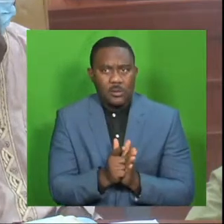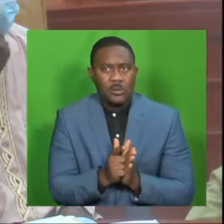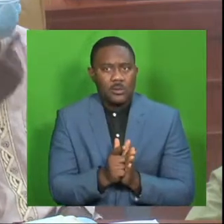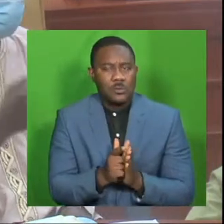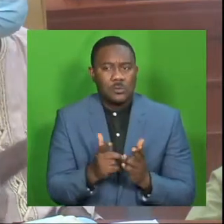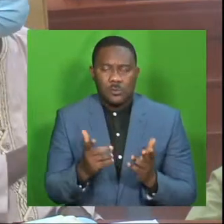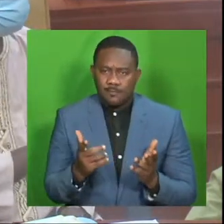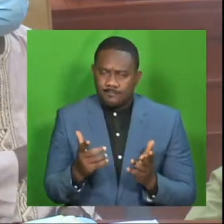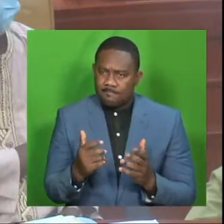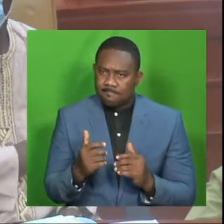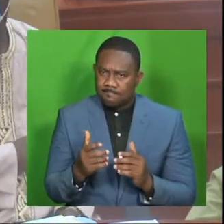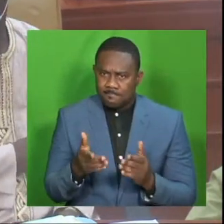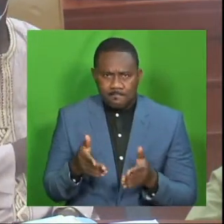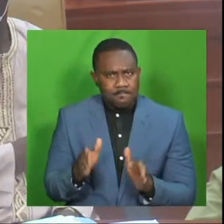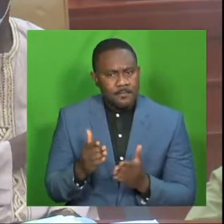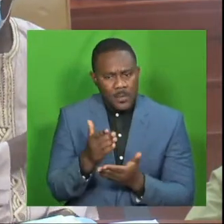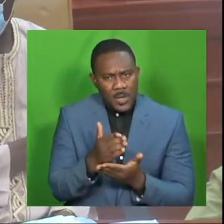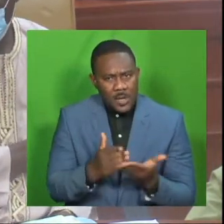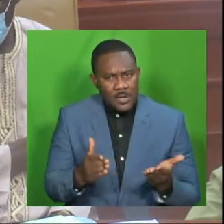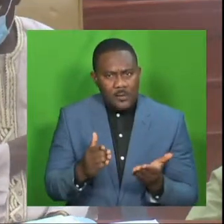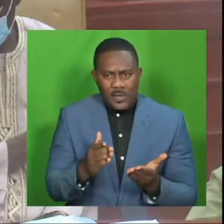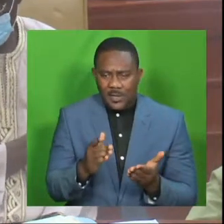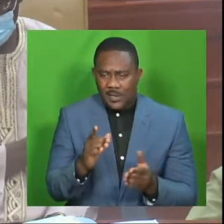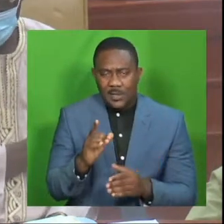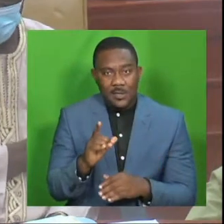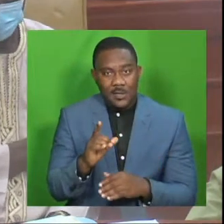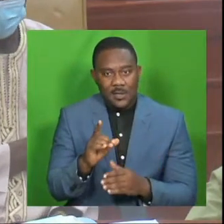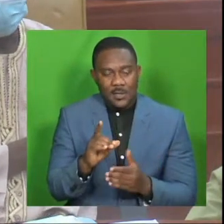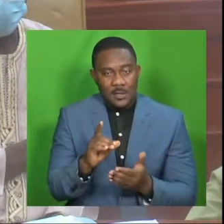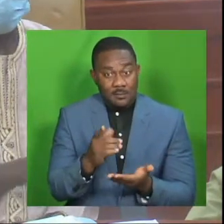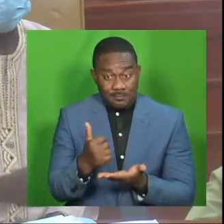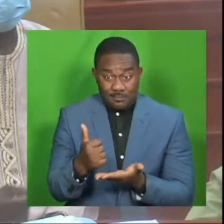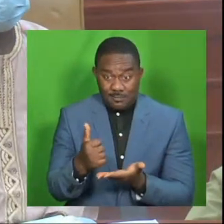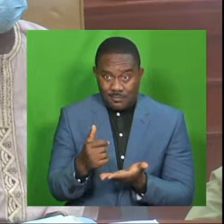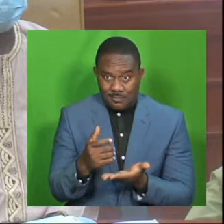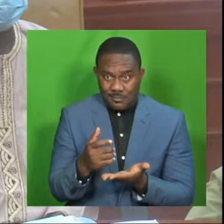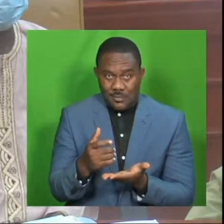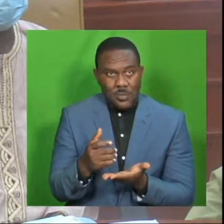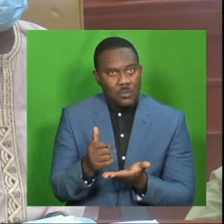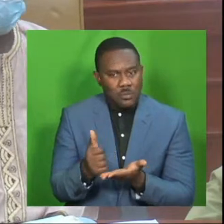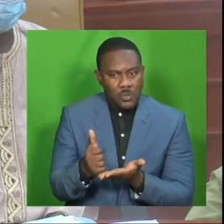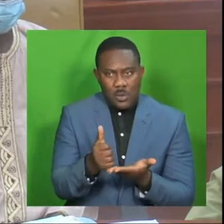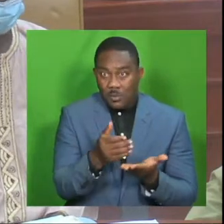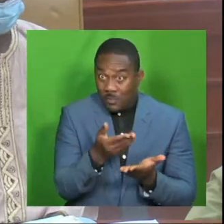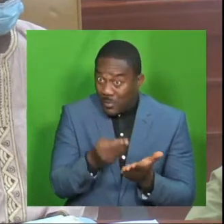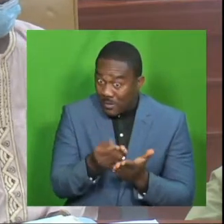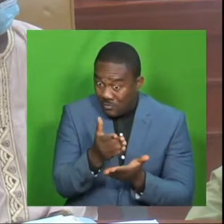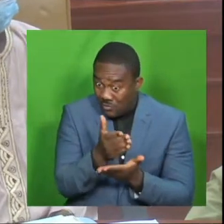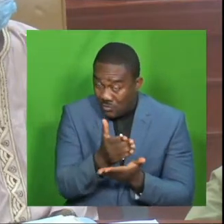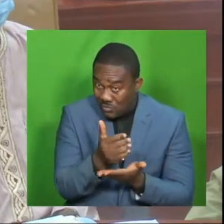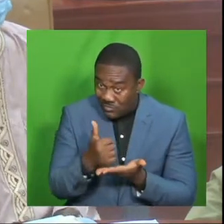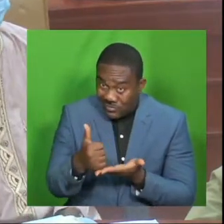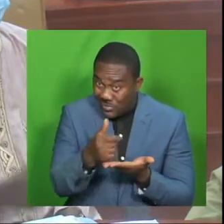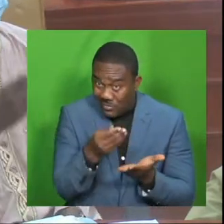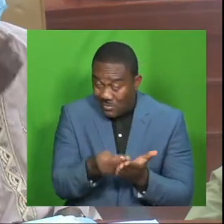for part of the District Assembly Common Fund to be spent in the interest of